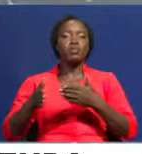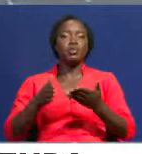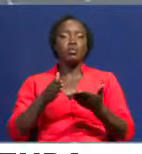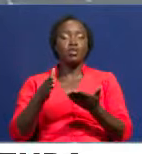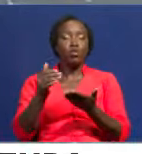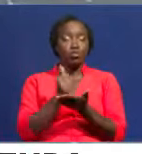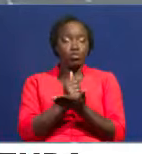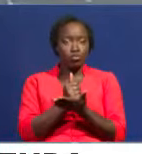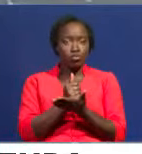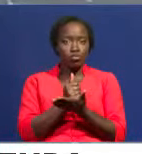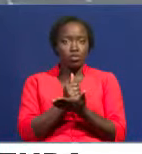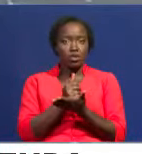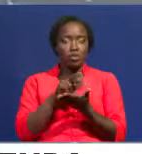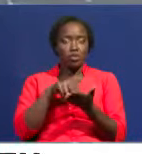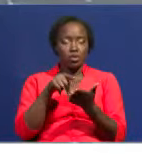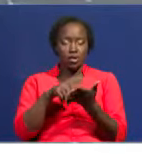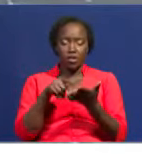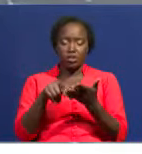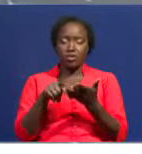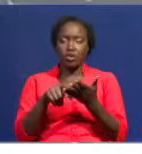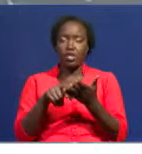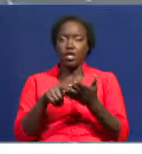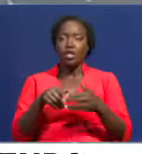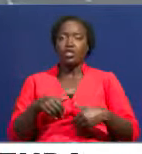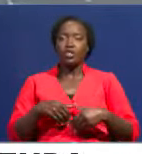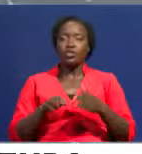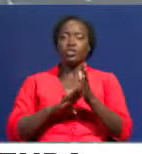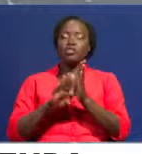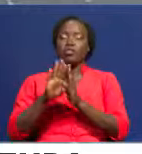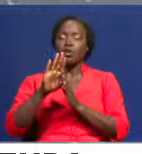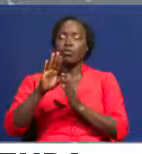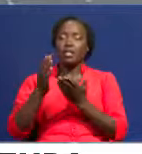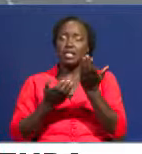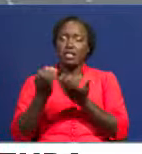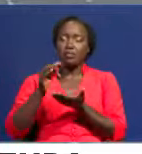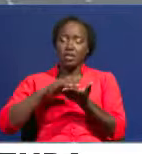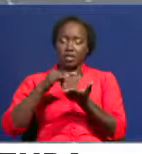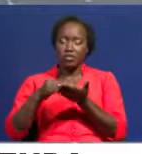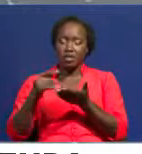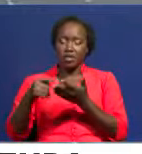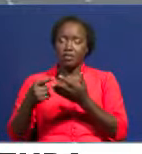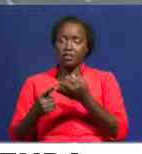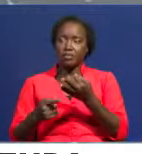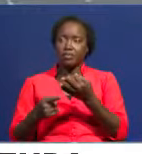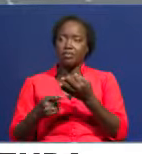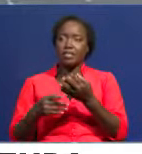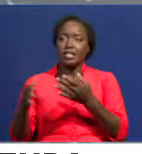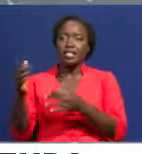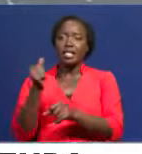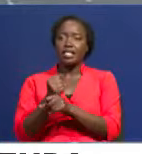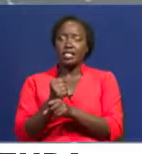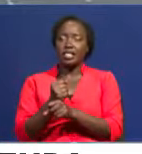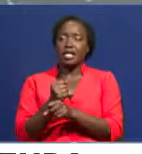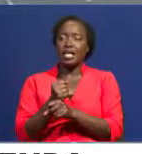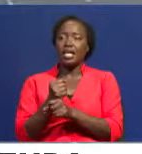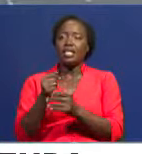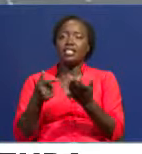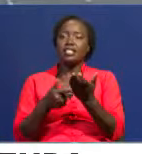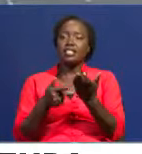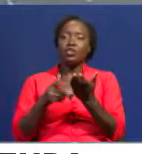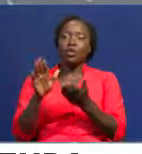Project. We have the Youth Development Enterprise Fund. And we have the Ajira digital